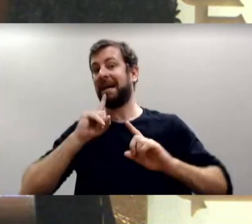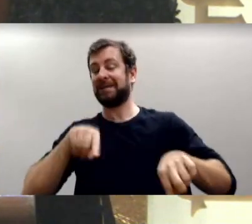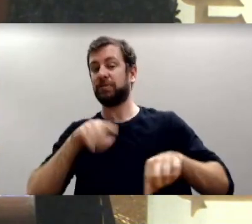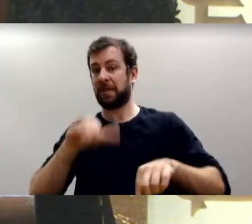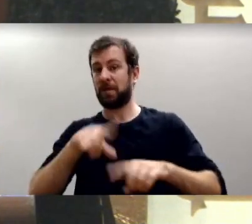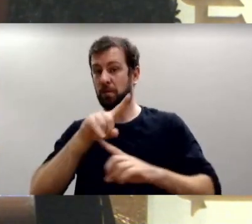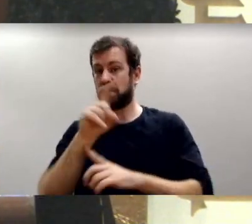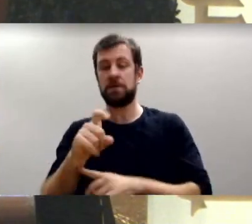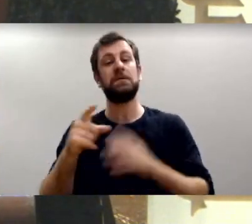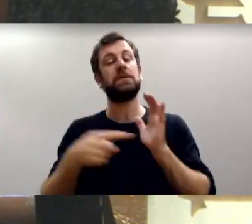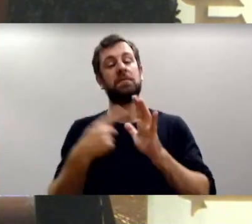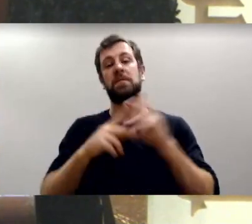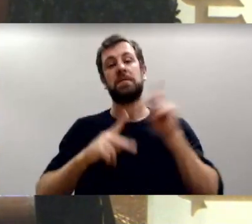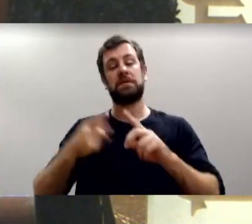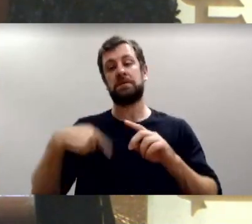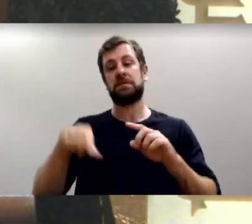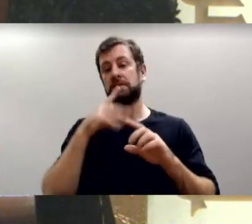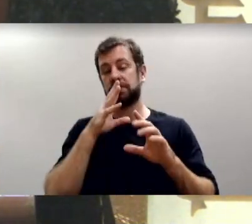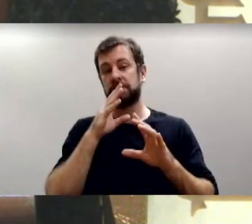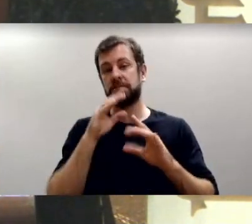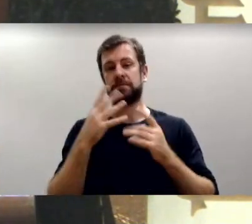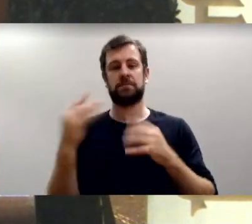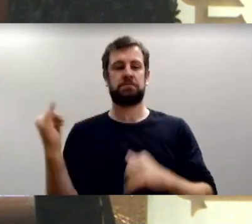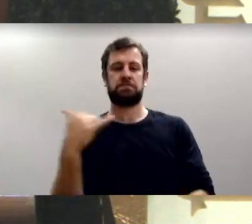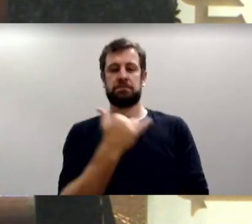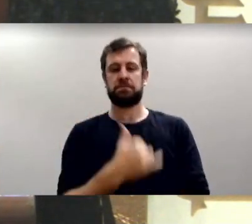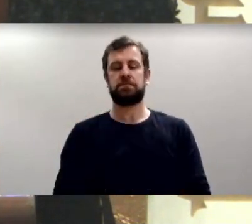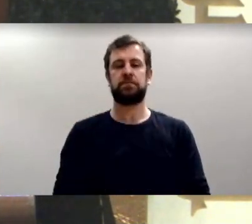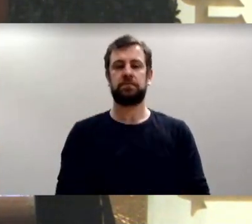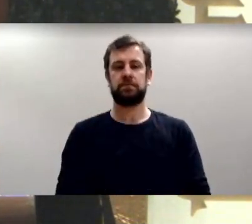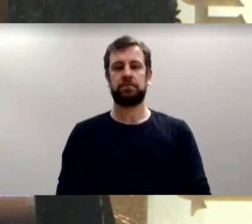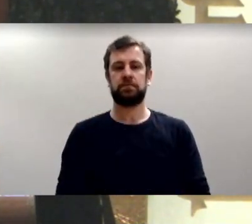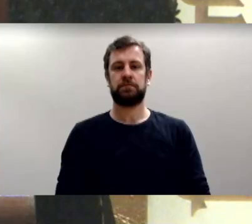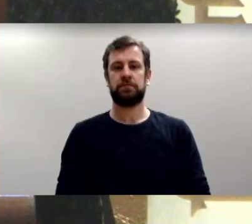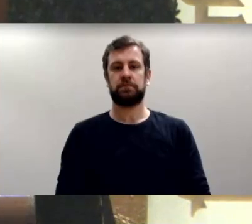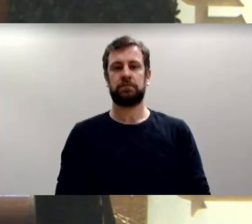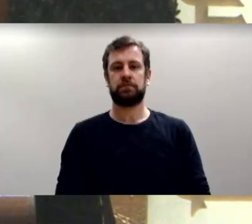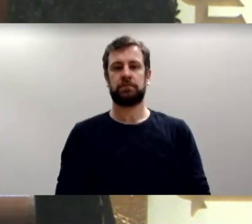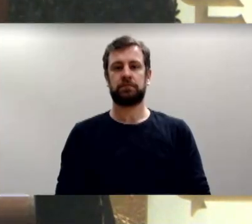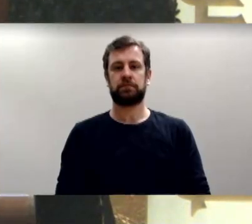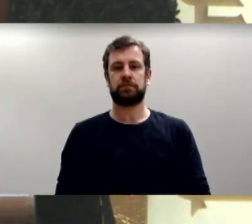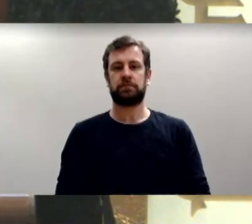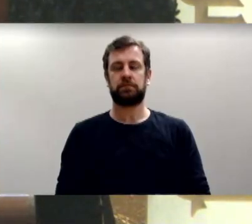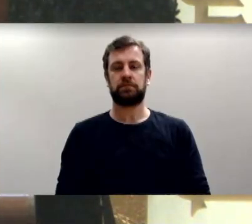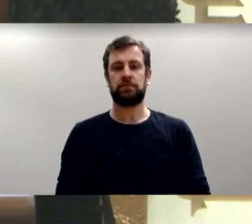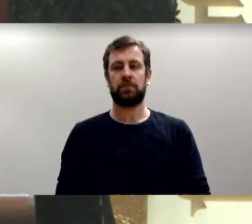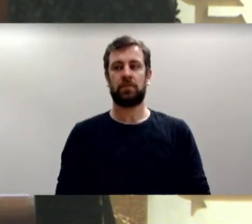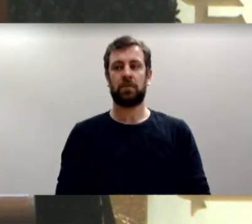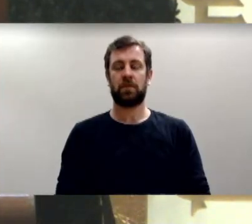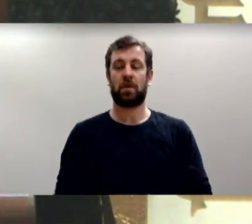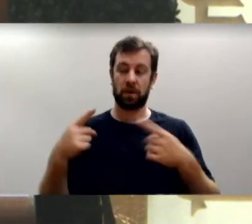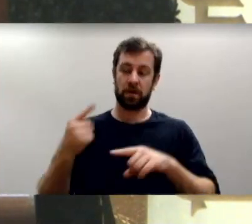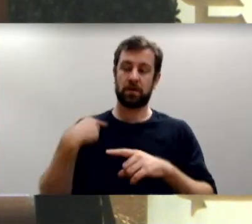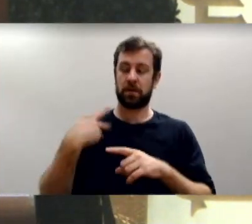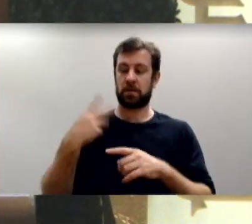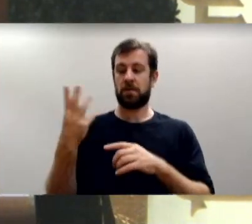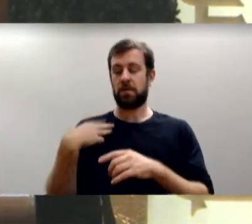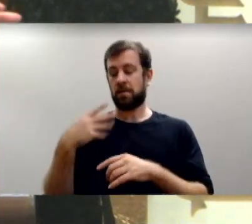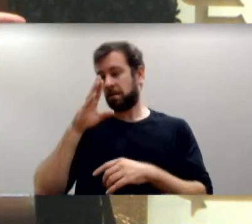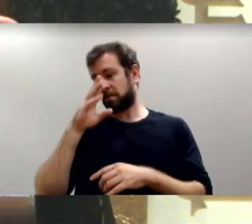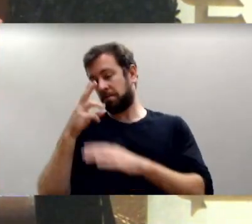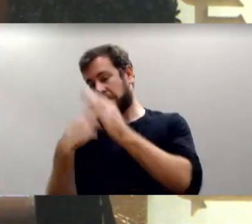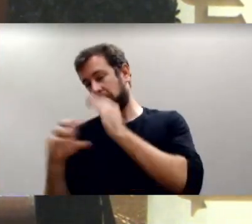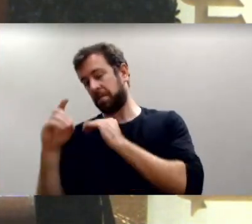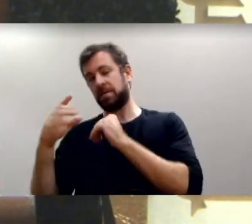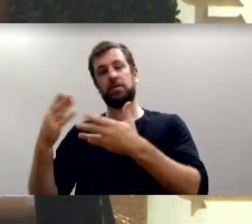say, well, in Da'wat Zul Ashira, when Rasulullah introduced Ali as, you know, Hadha Akhi wa Wasi